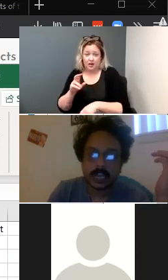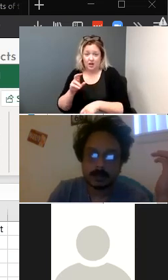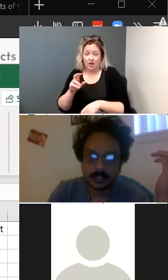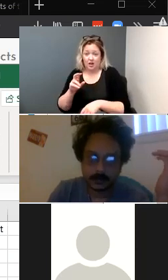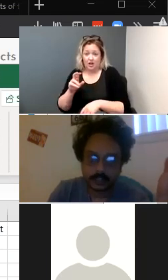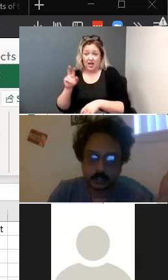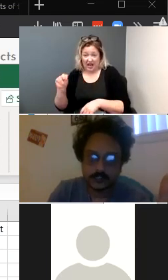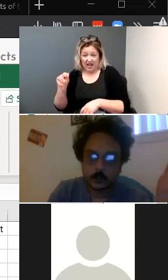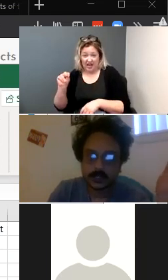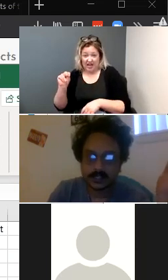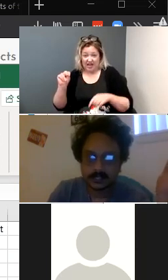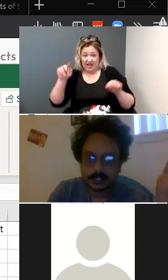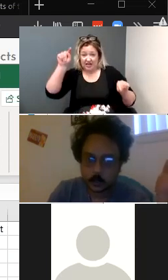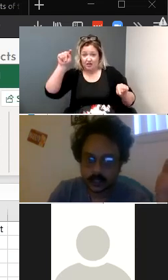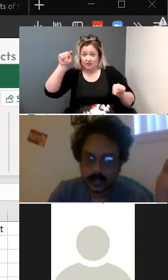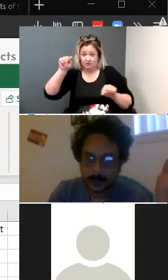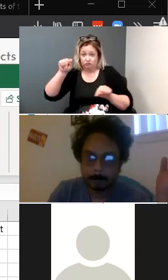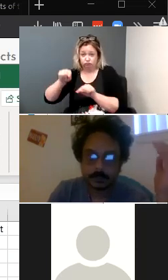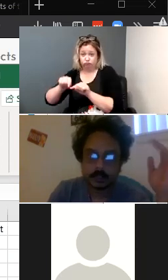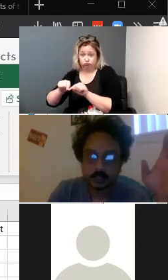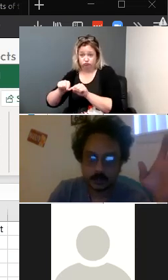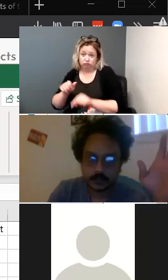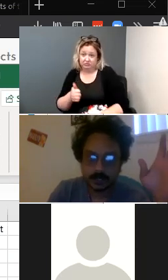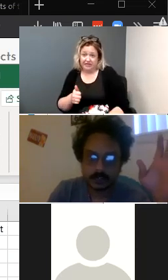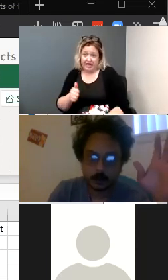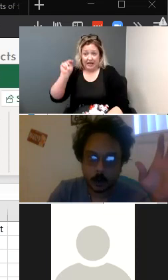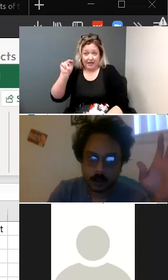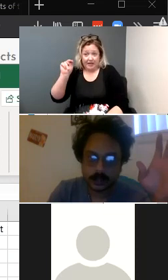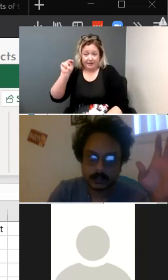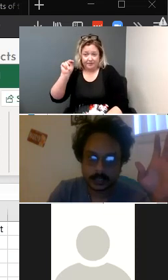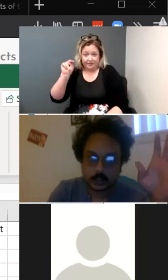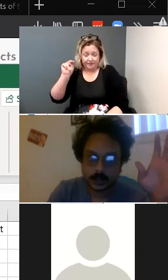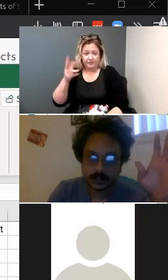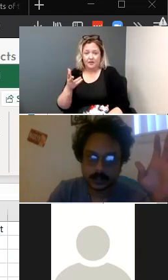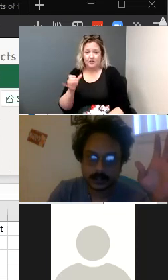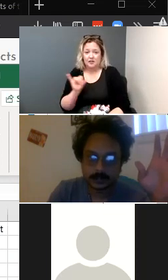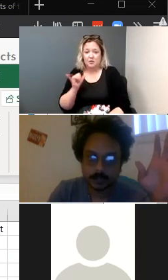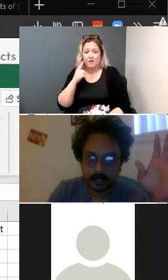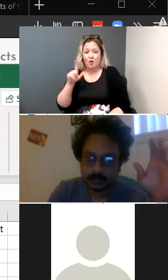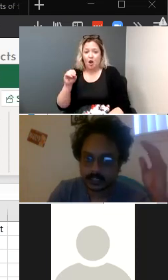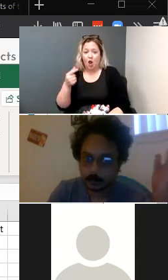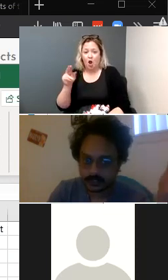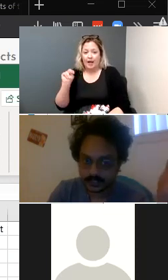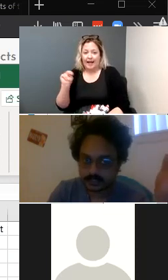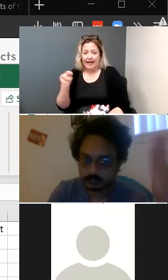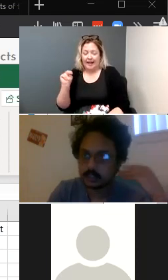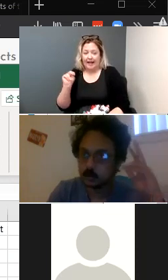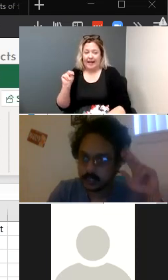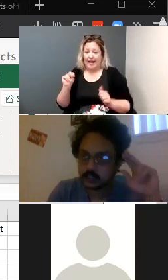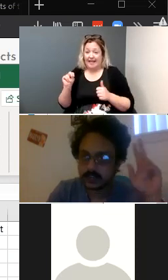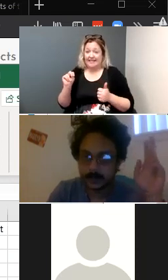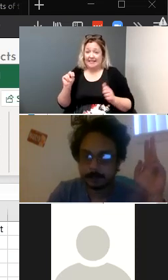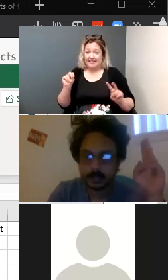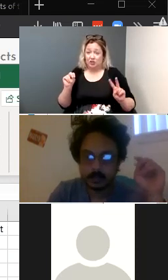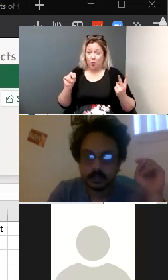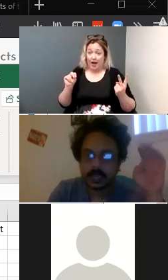amount of time as n, right? So 10 squared takes 10 squared time. So similarly for log n, 10 squared takes 6.6